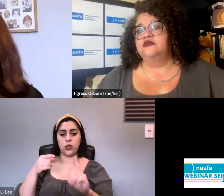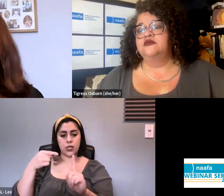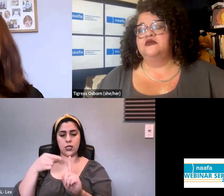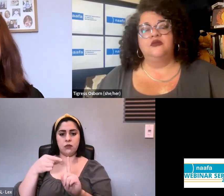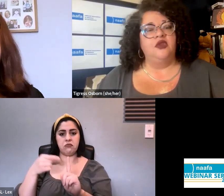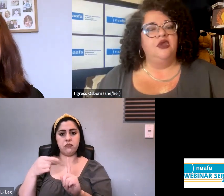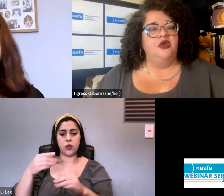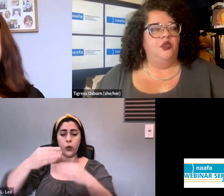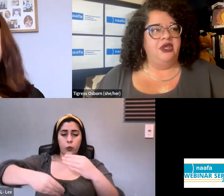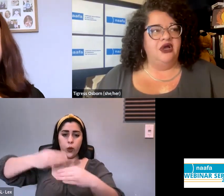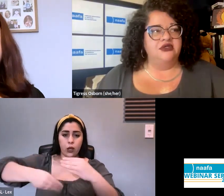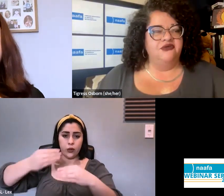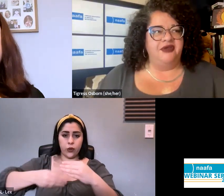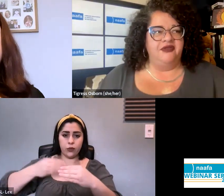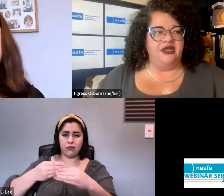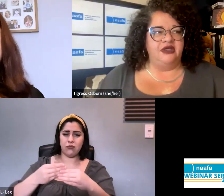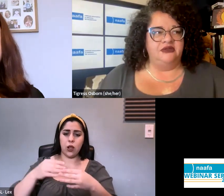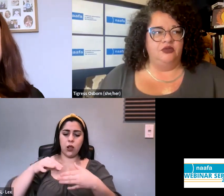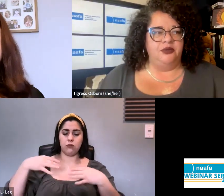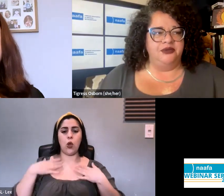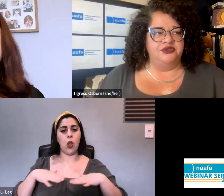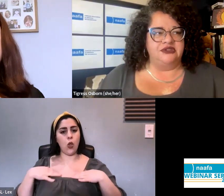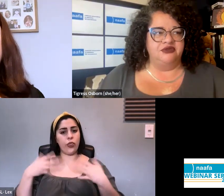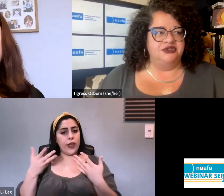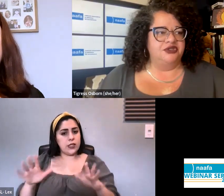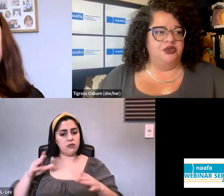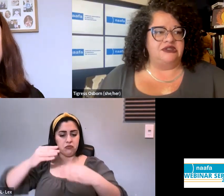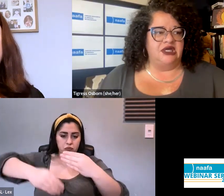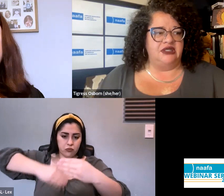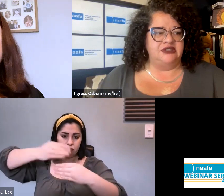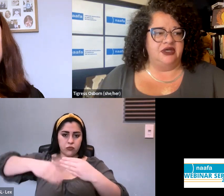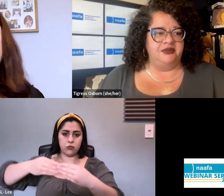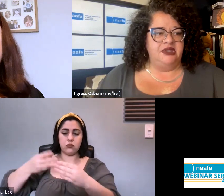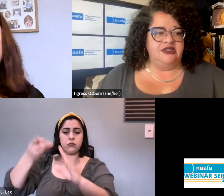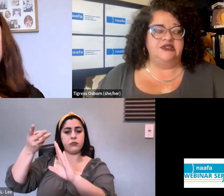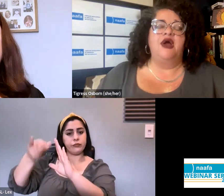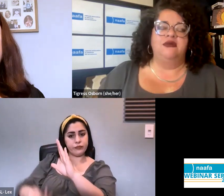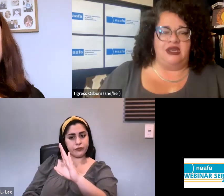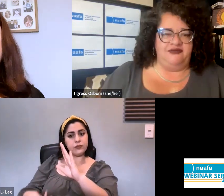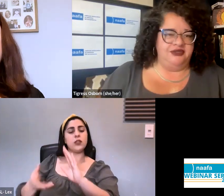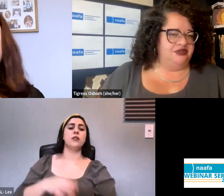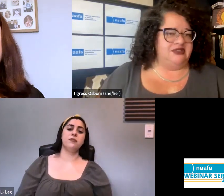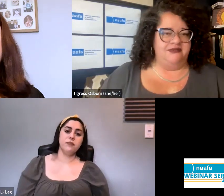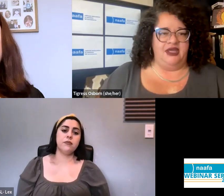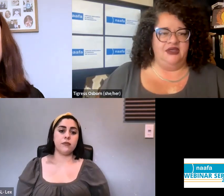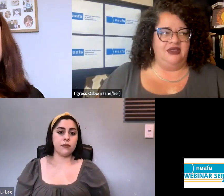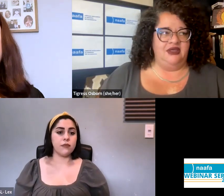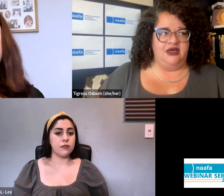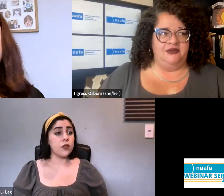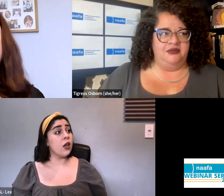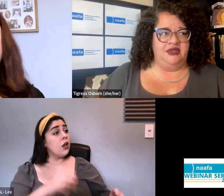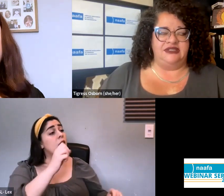casket. We also found that when we were doing some research, we saw some smaller manufacturers that